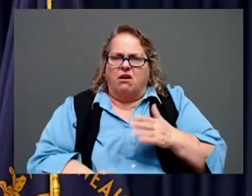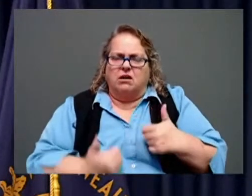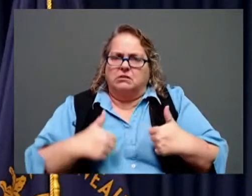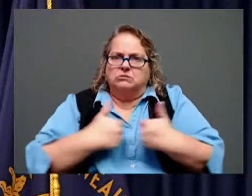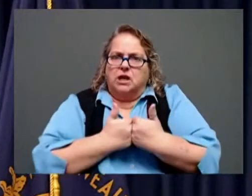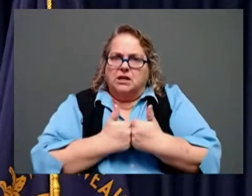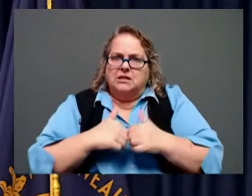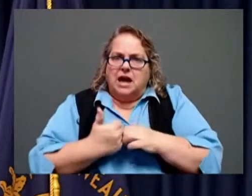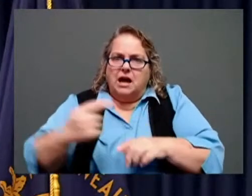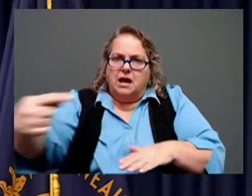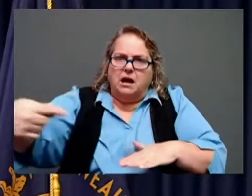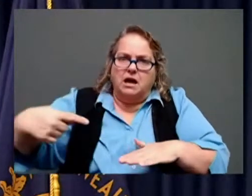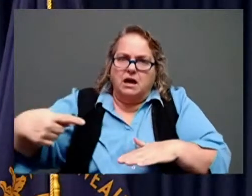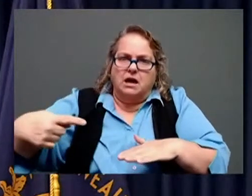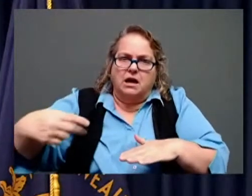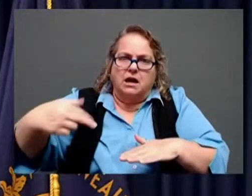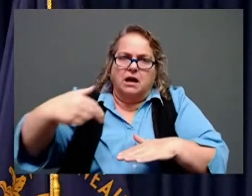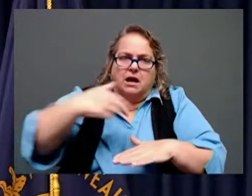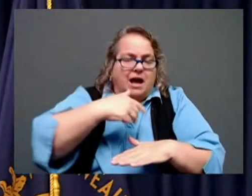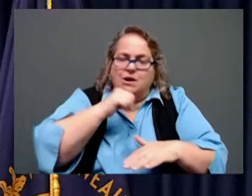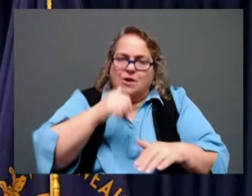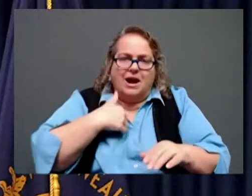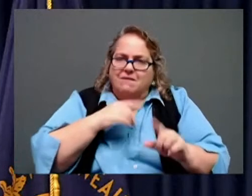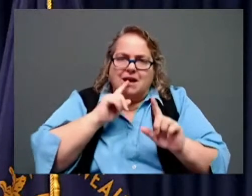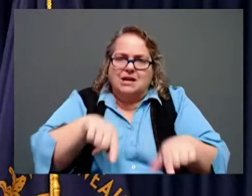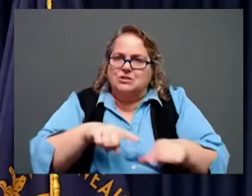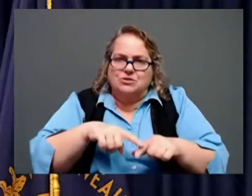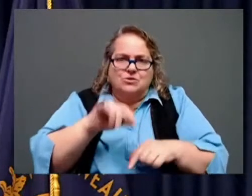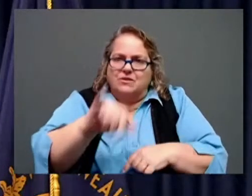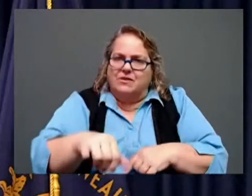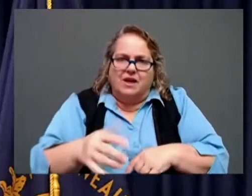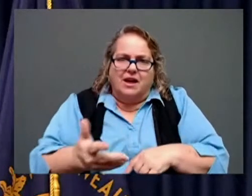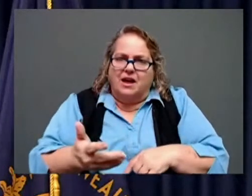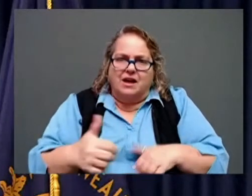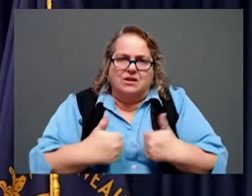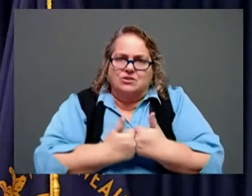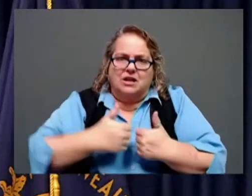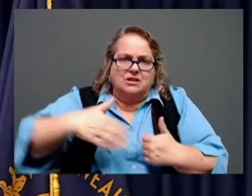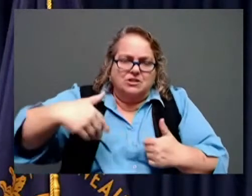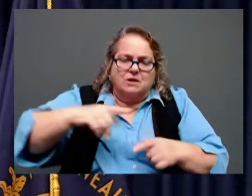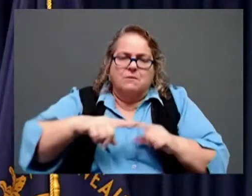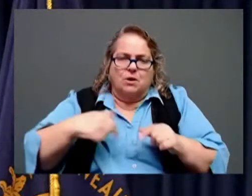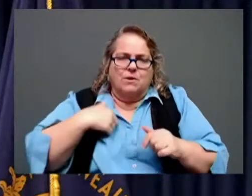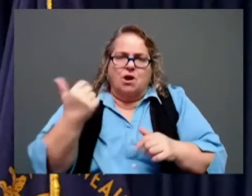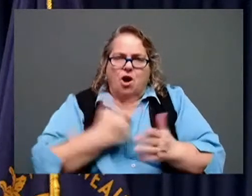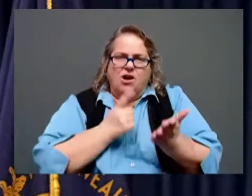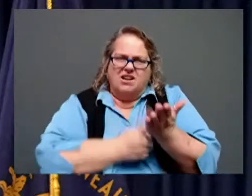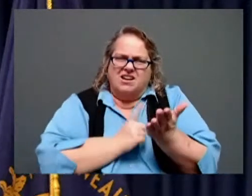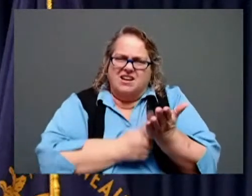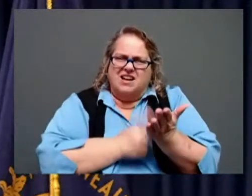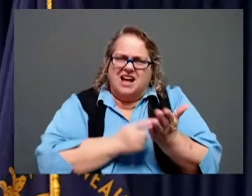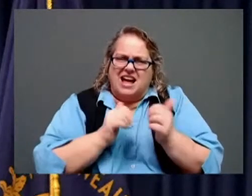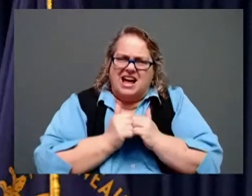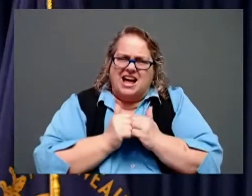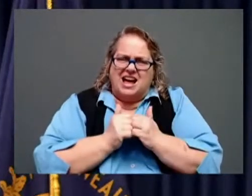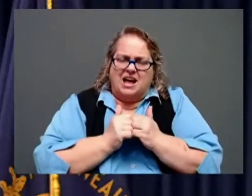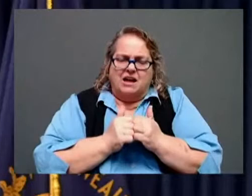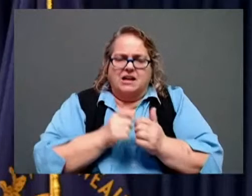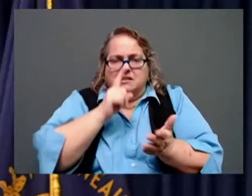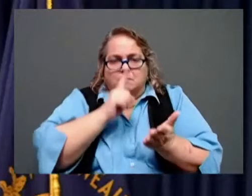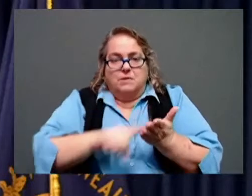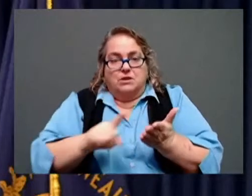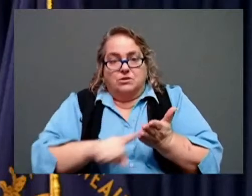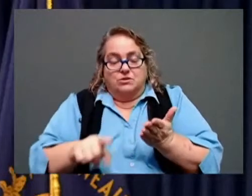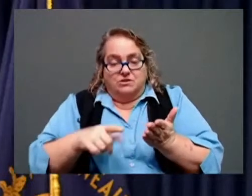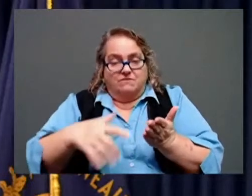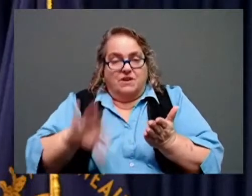rebuilding. And we don't have the answer to that challenge yet, but it's something that we are all talking about. Inspectors have found 21 bridges with issues that